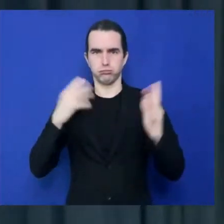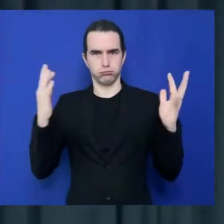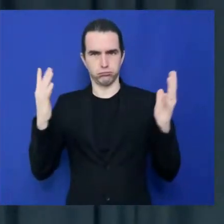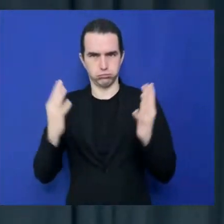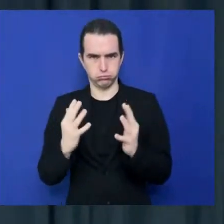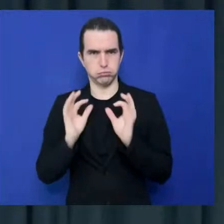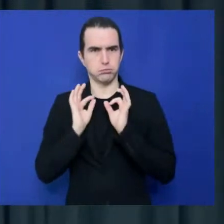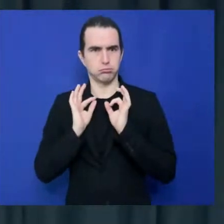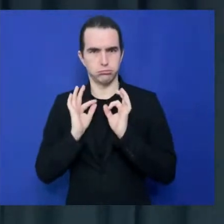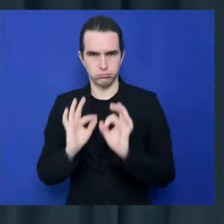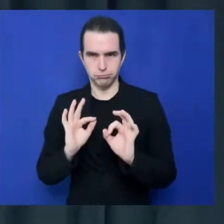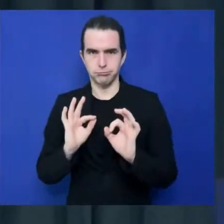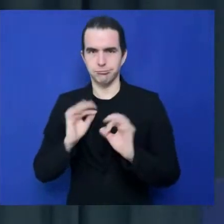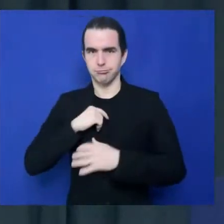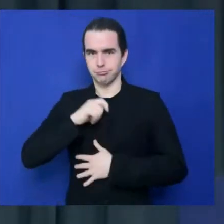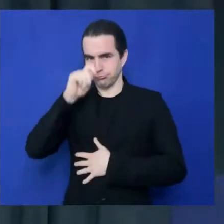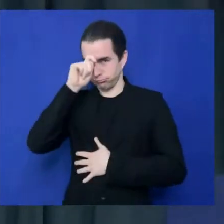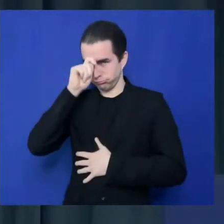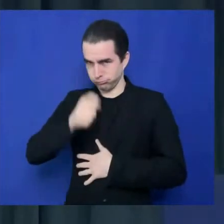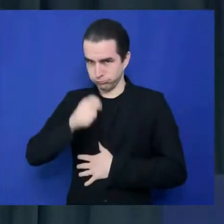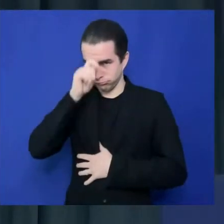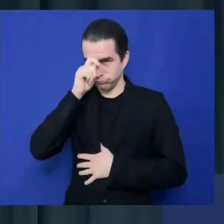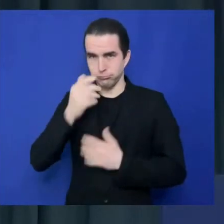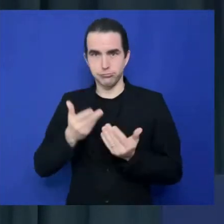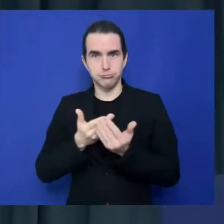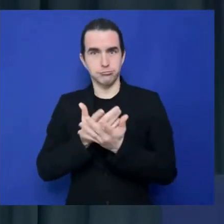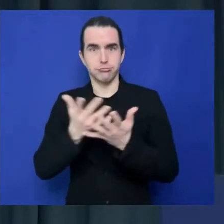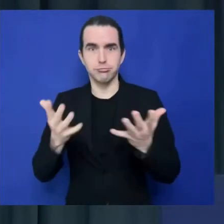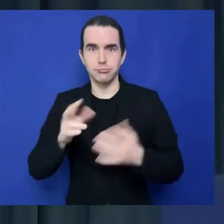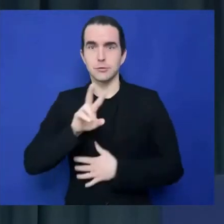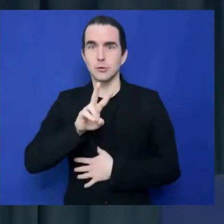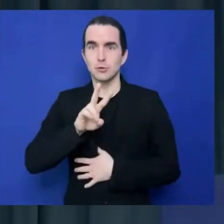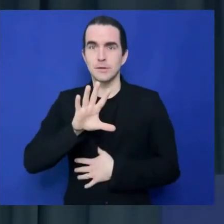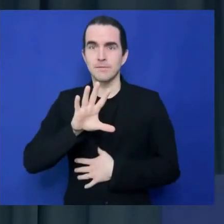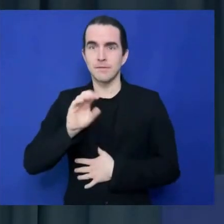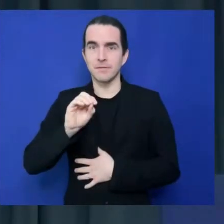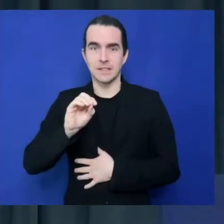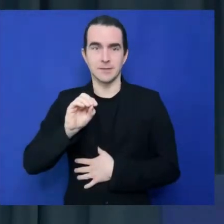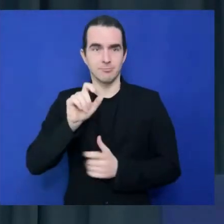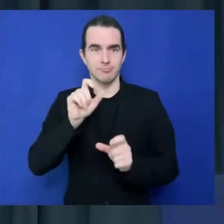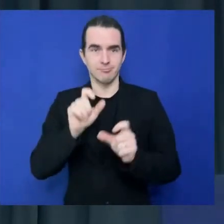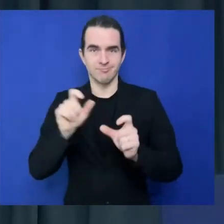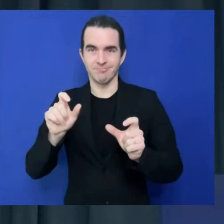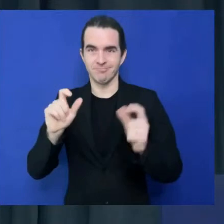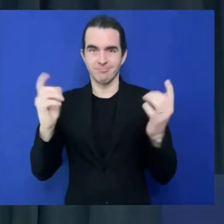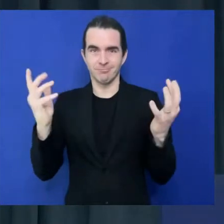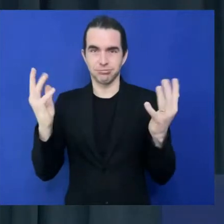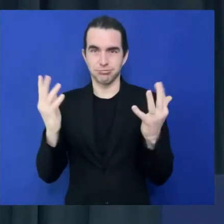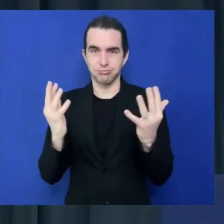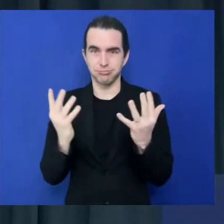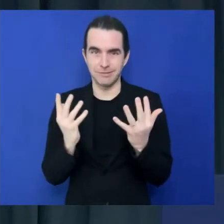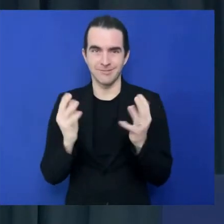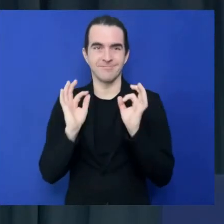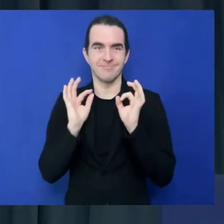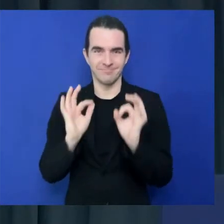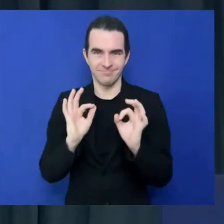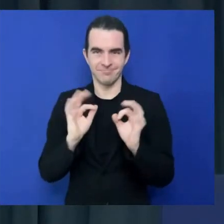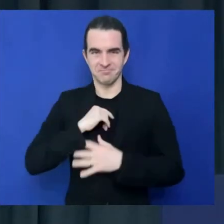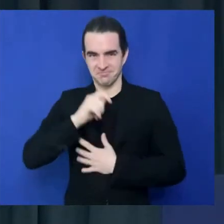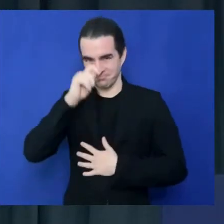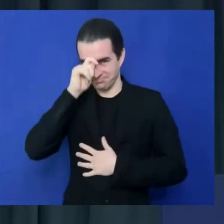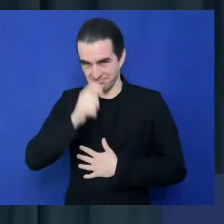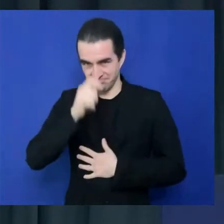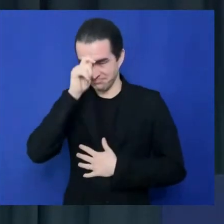family globally. Make your connection worthwhile. And though I say all of this with